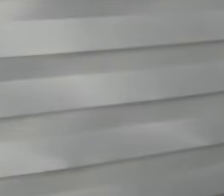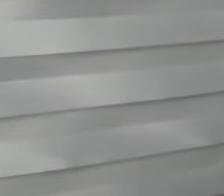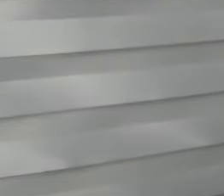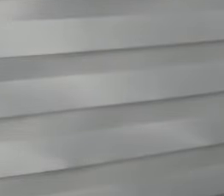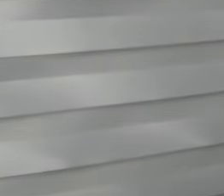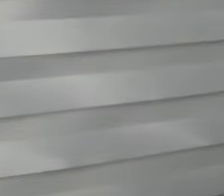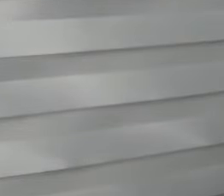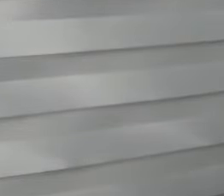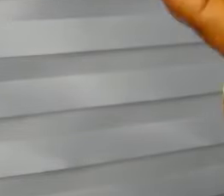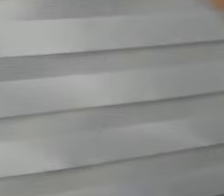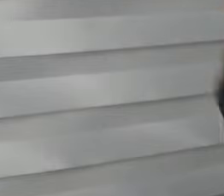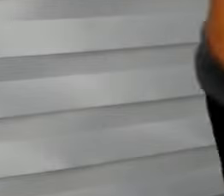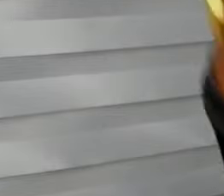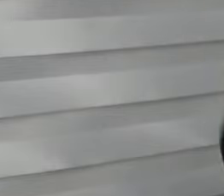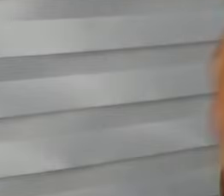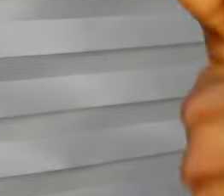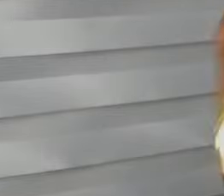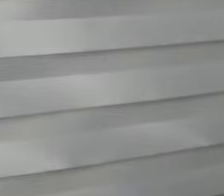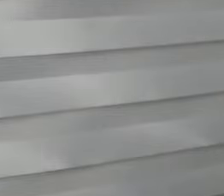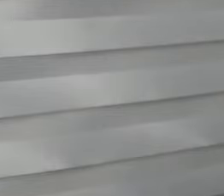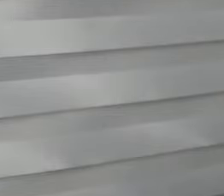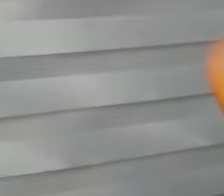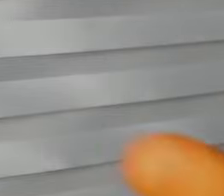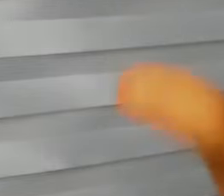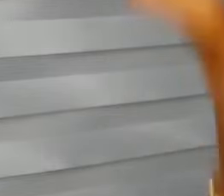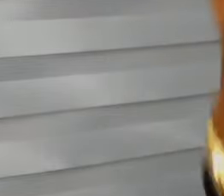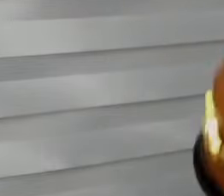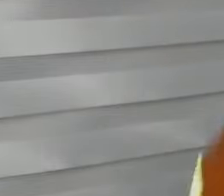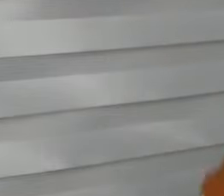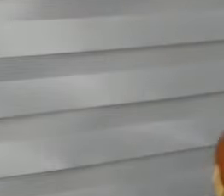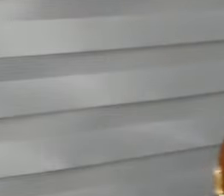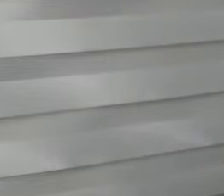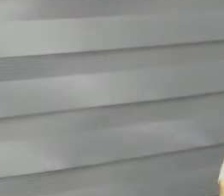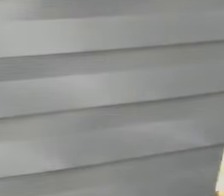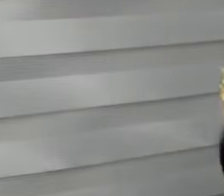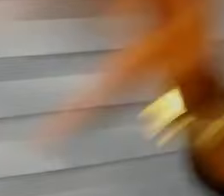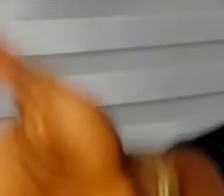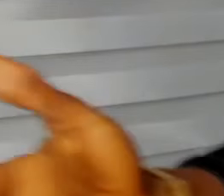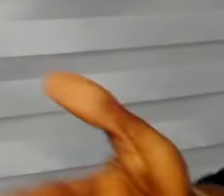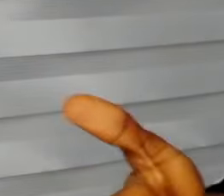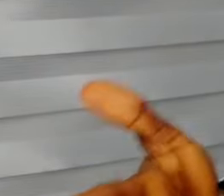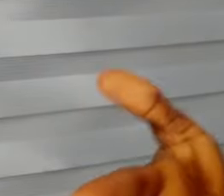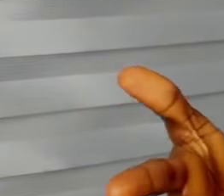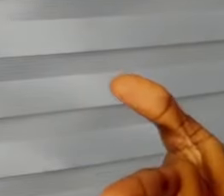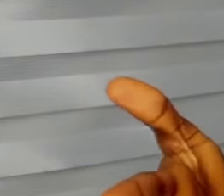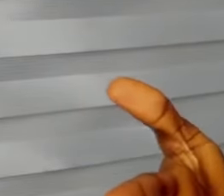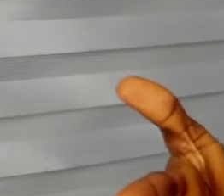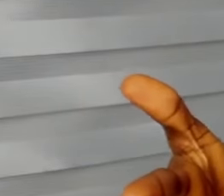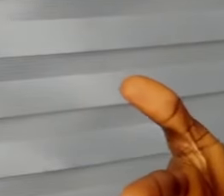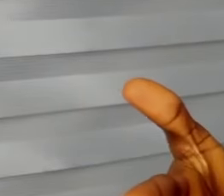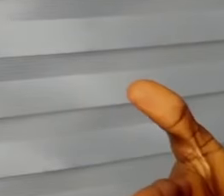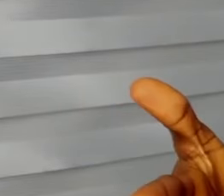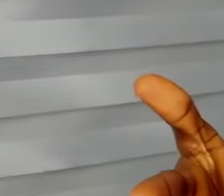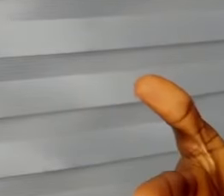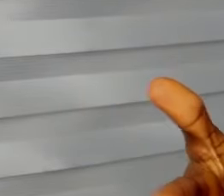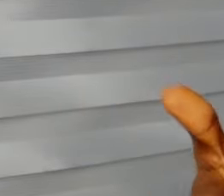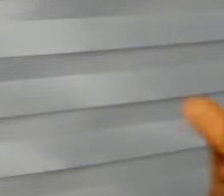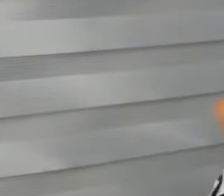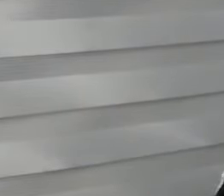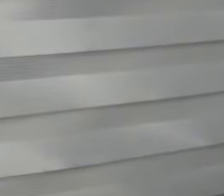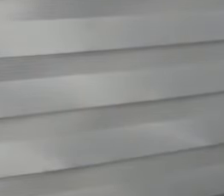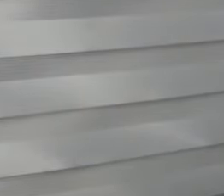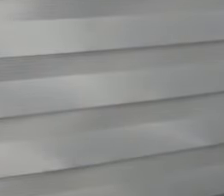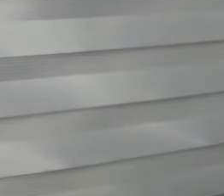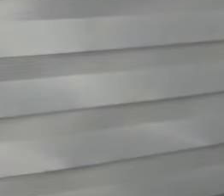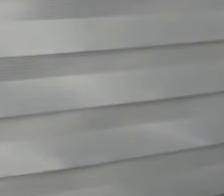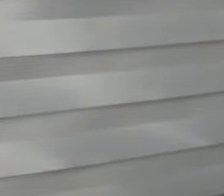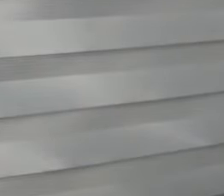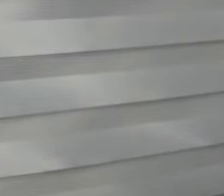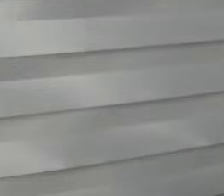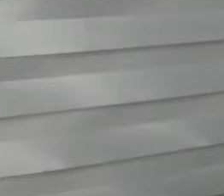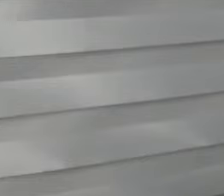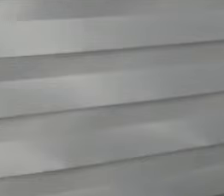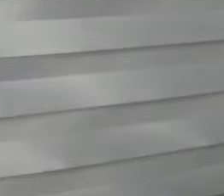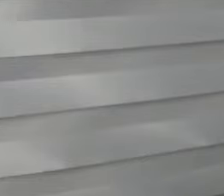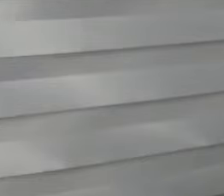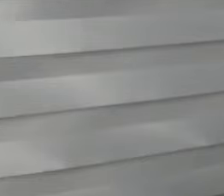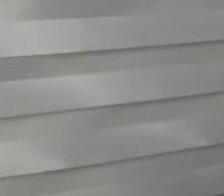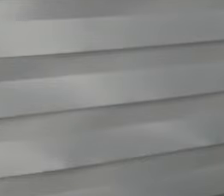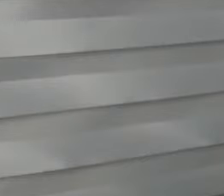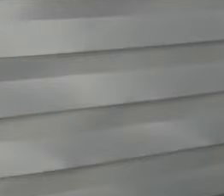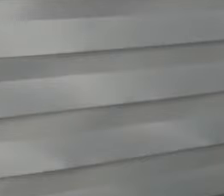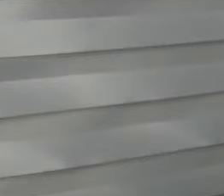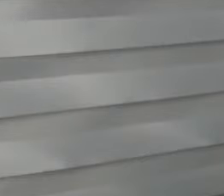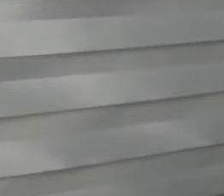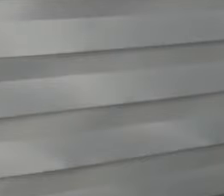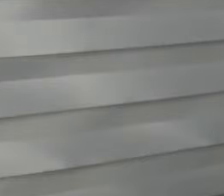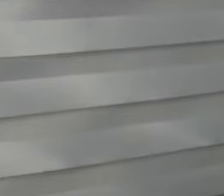de munya ma witness e omoma fo mai o mai so mo soleti asante mo muhu de siye yes enti papa